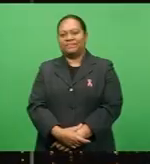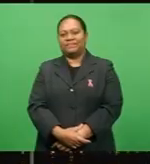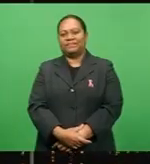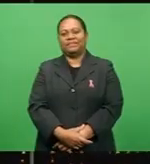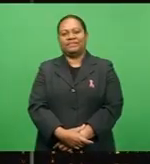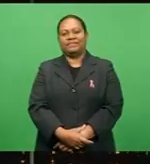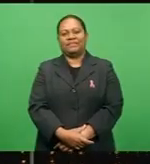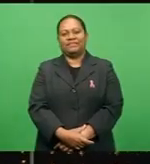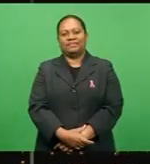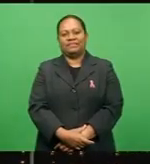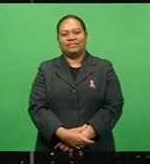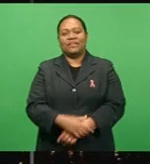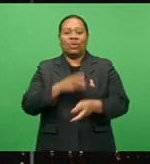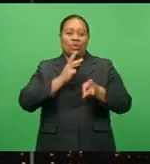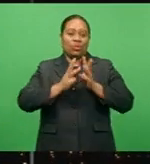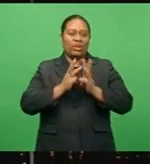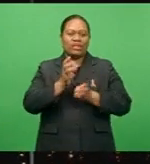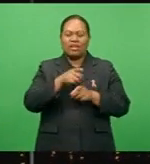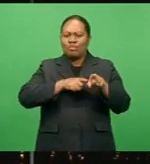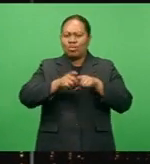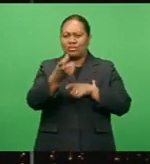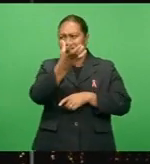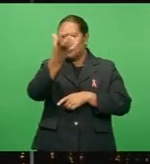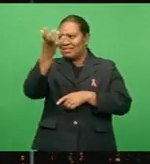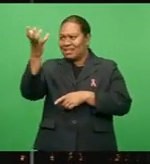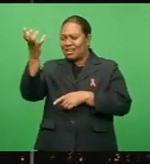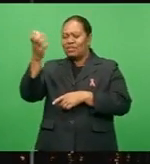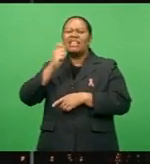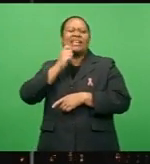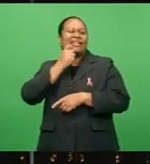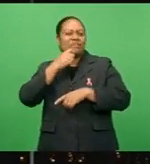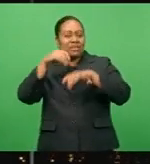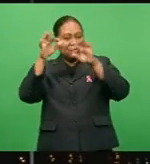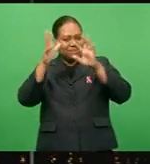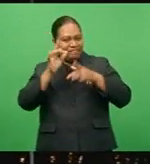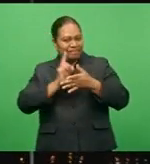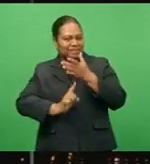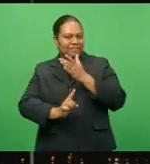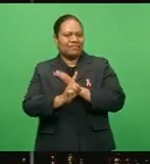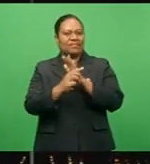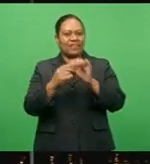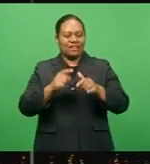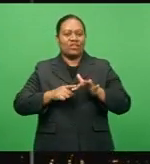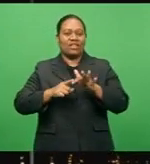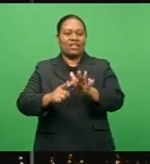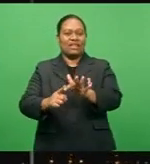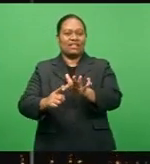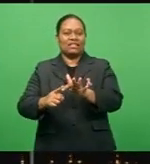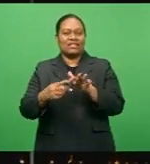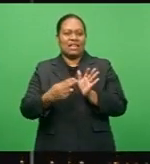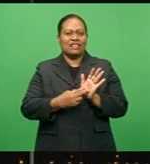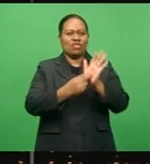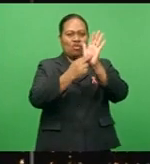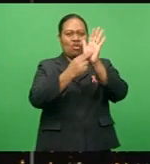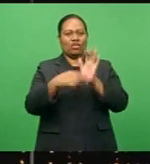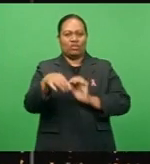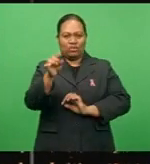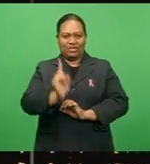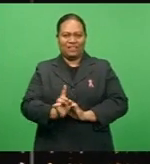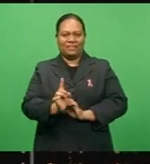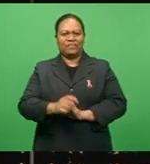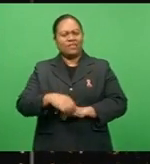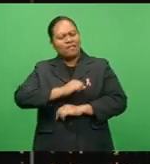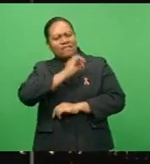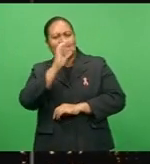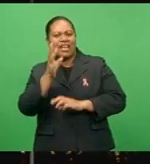score. And boys went hard and the victory comes to Nandi. The loss is the end of the road for Mba as a few matches remain.